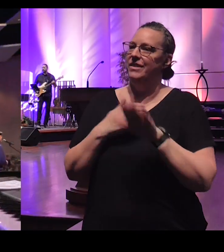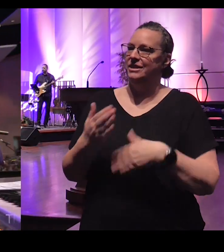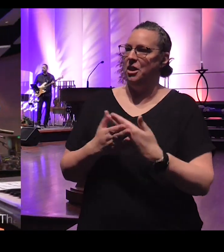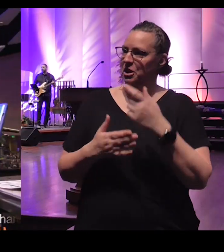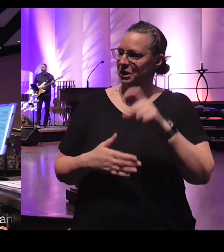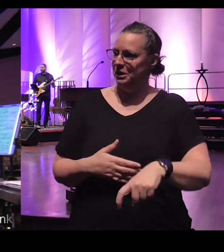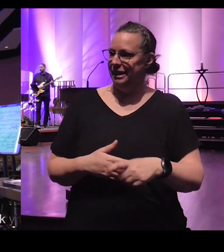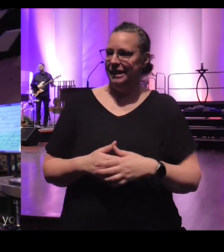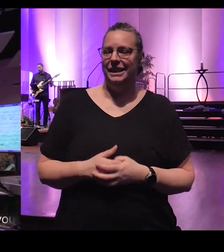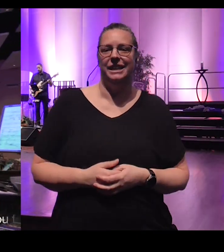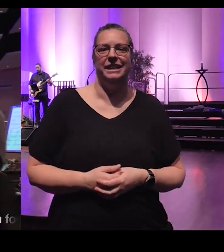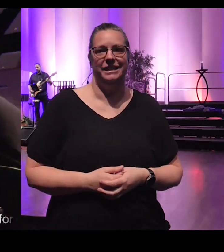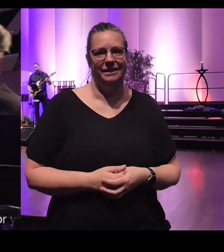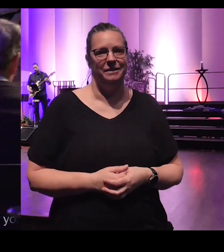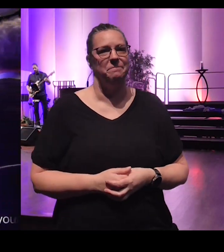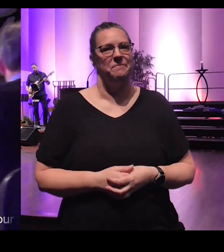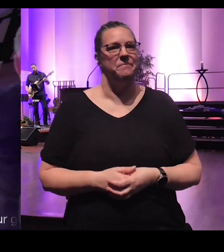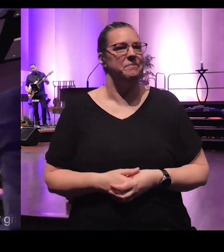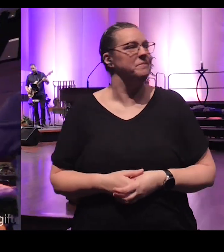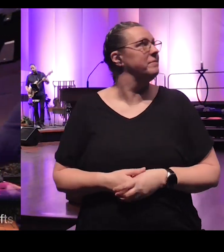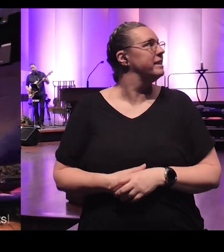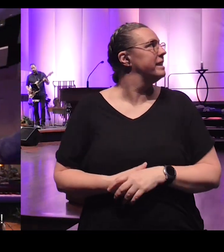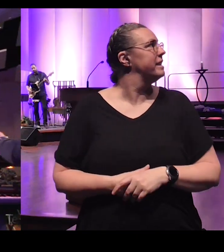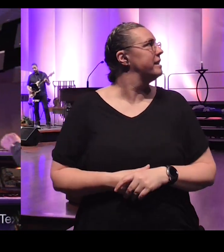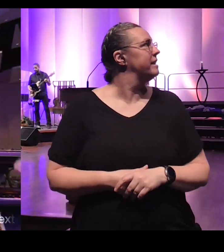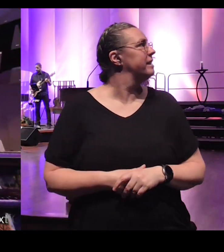love. Love is all you need.